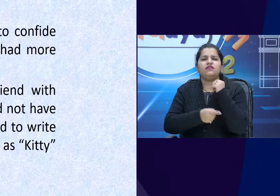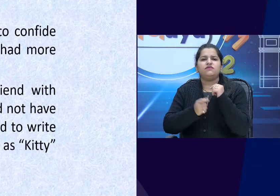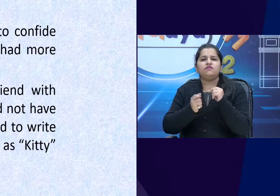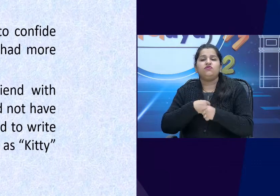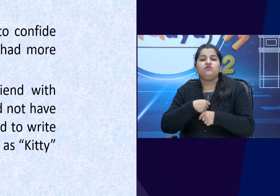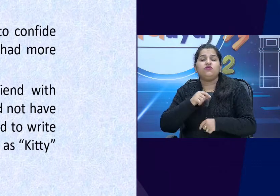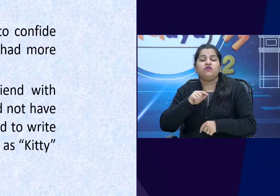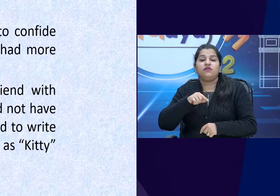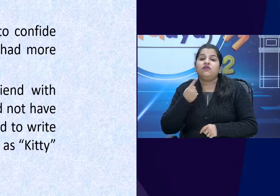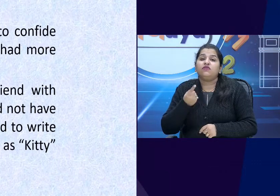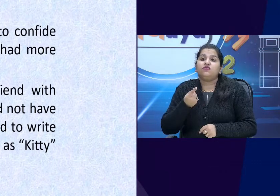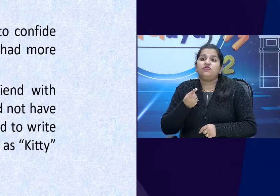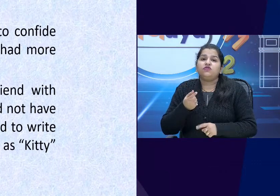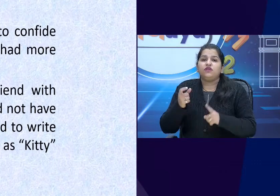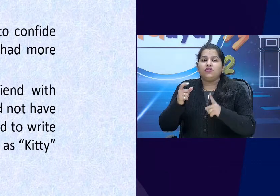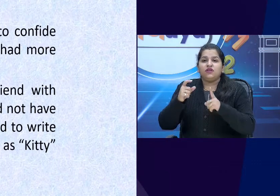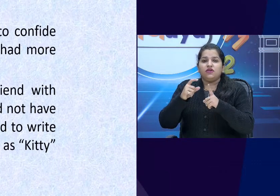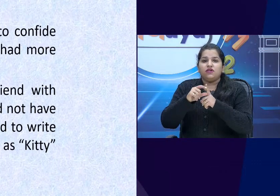That